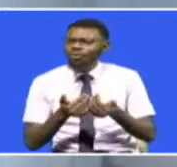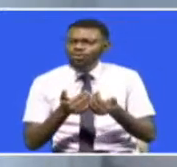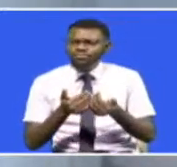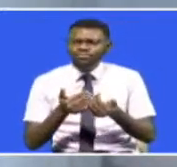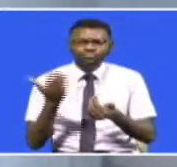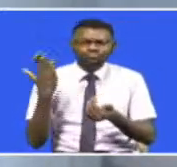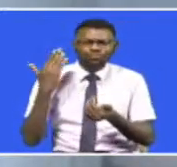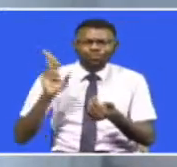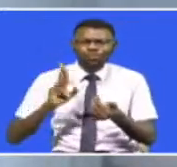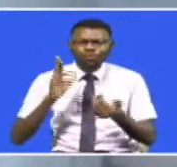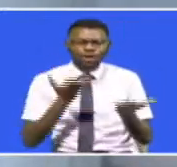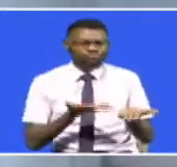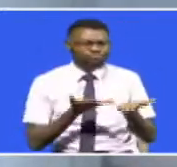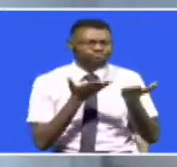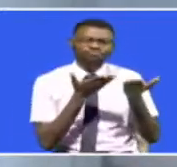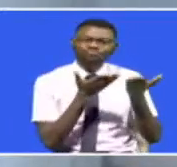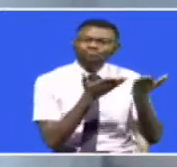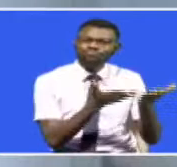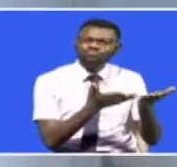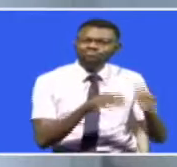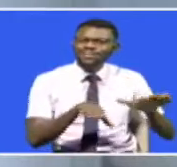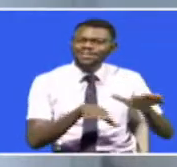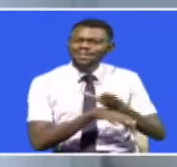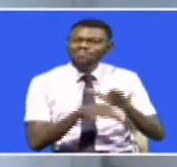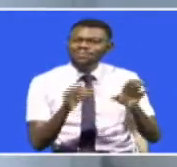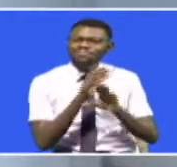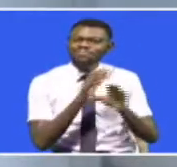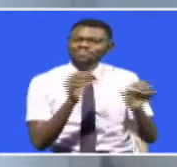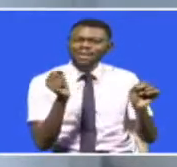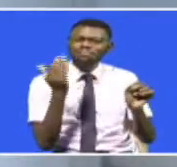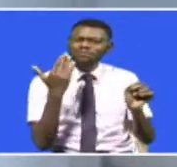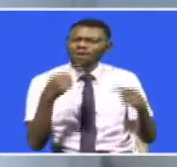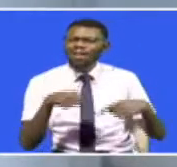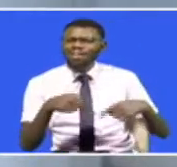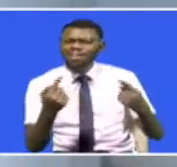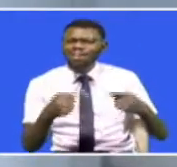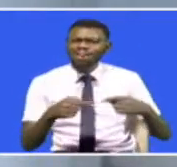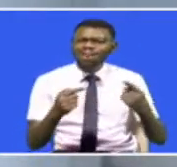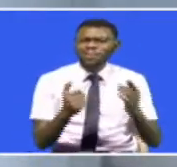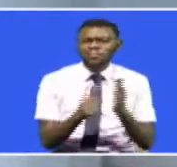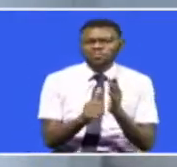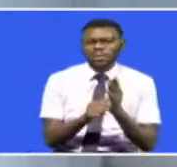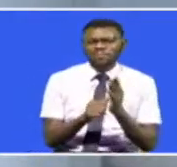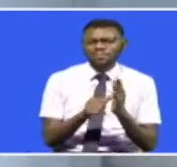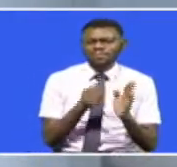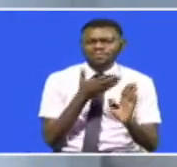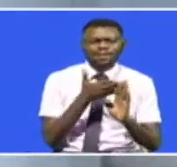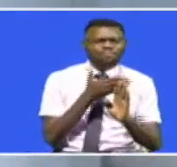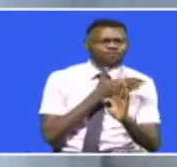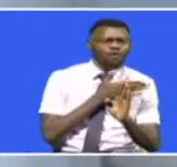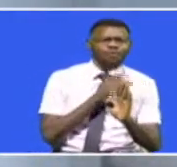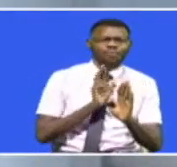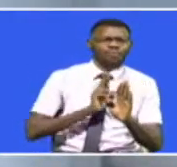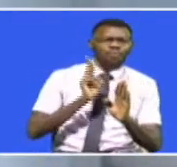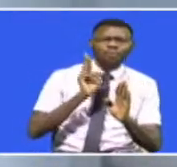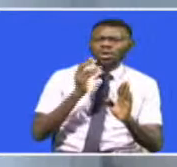over power to his deputy and political friend turned foe. Uhuru had not spoken to his predecessor for months,